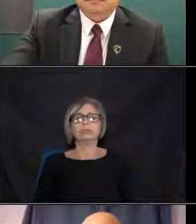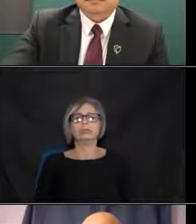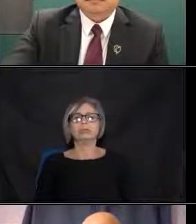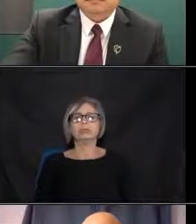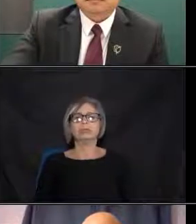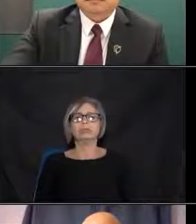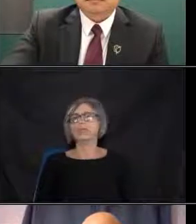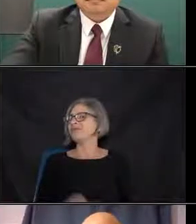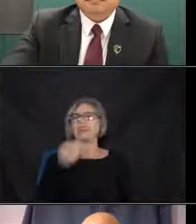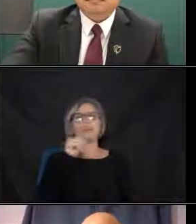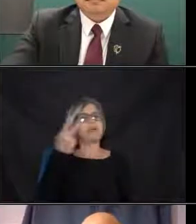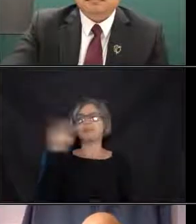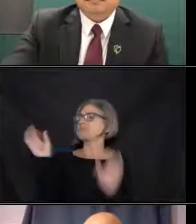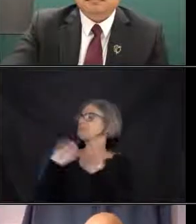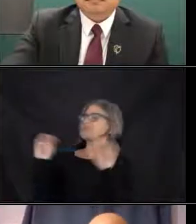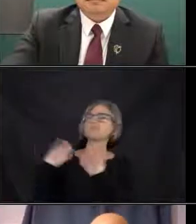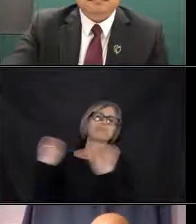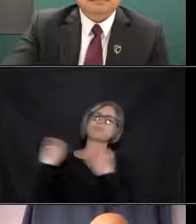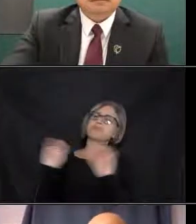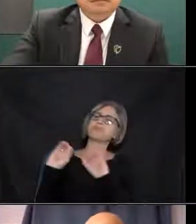Mayor Grant, no, I do not.